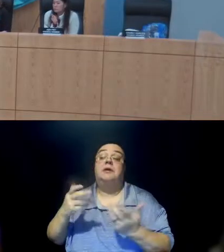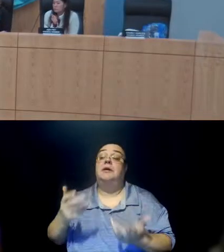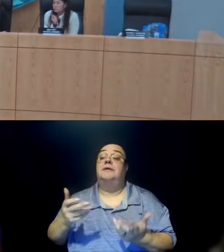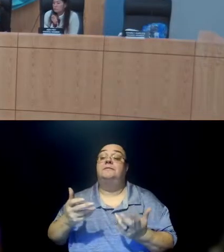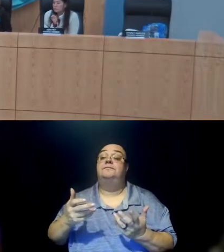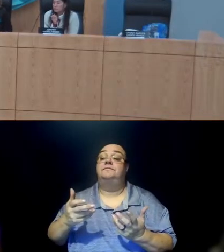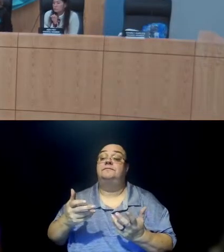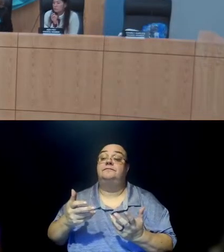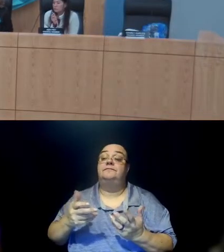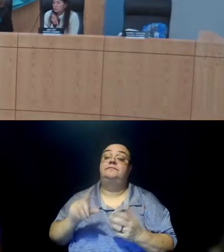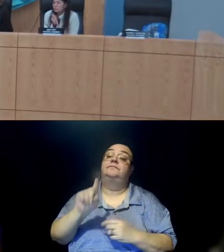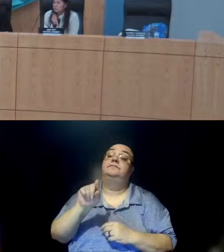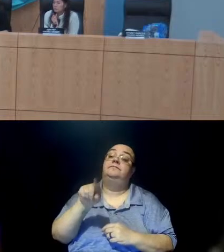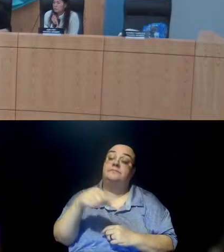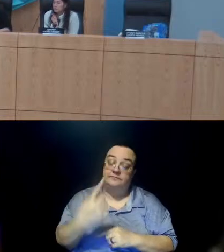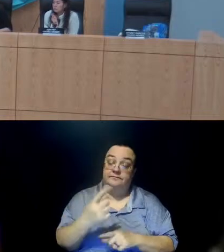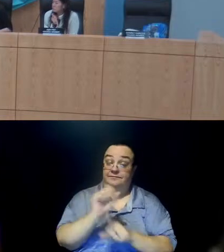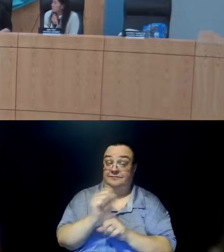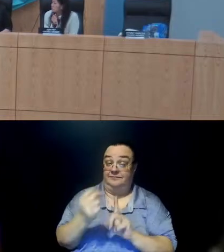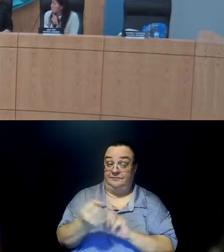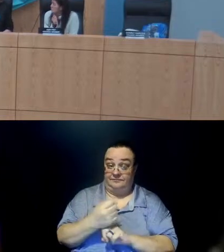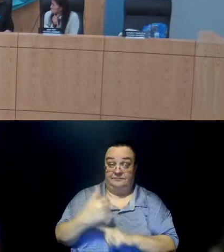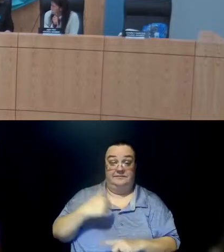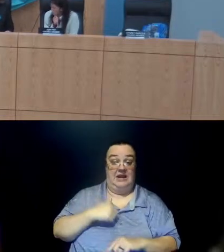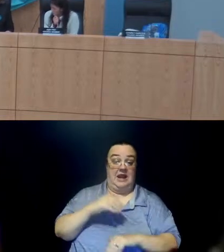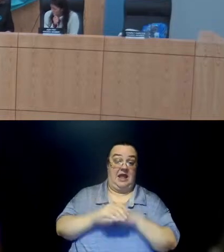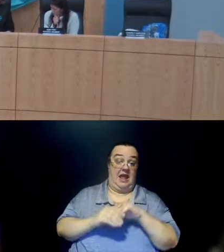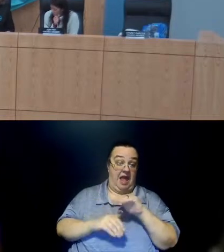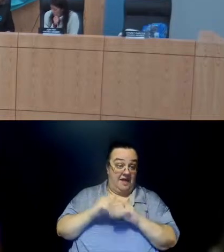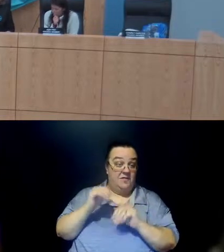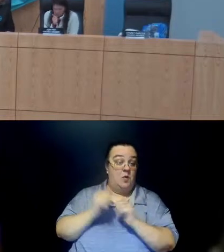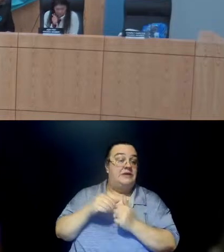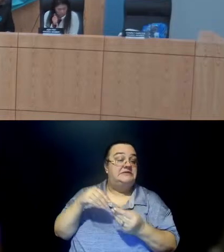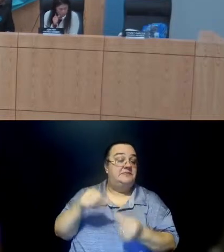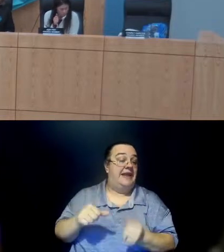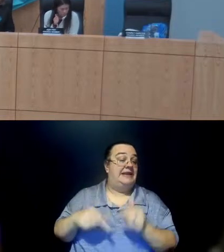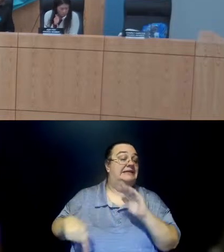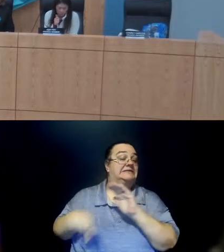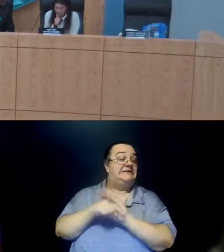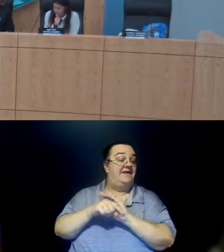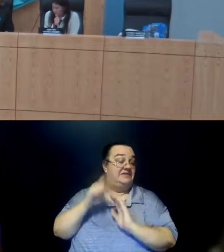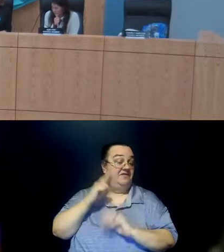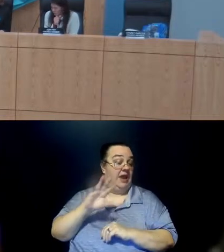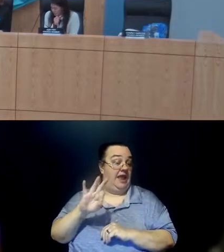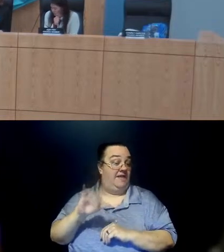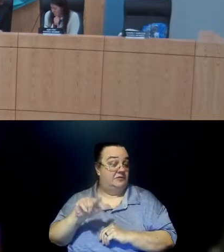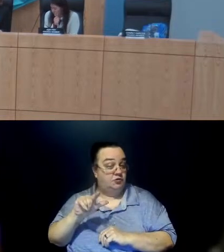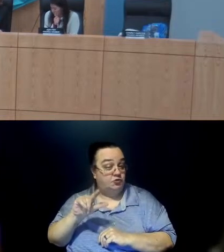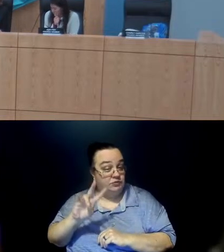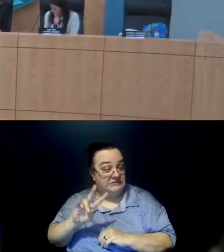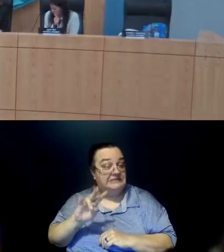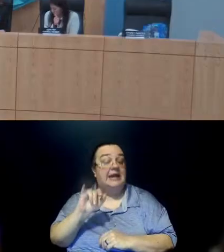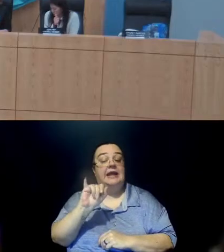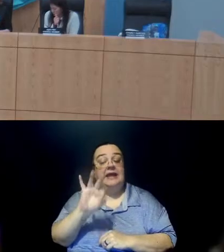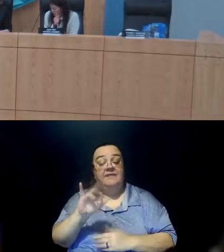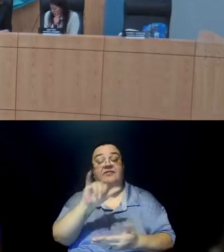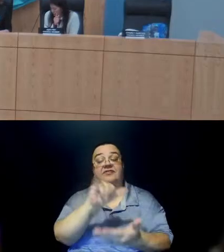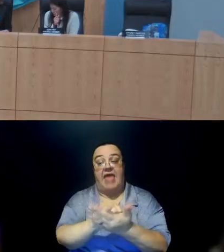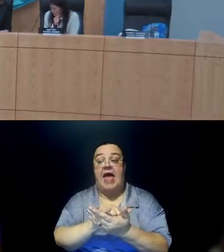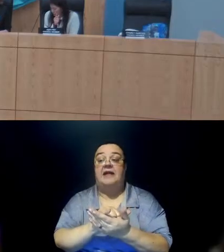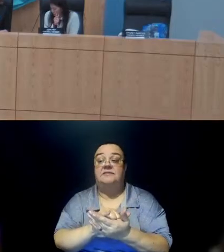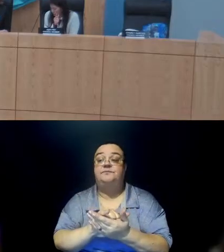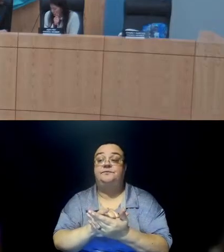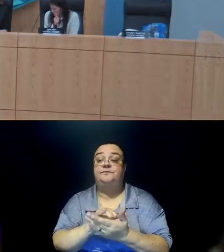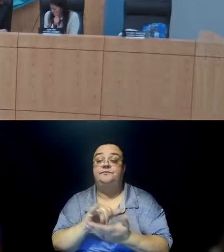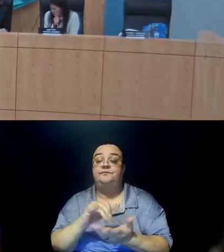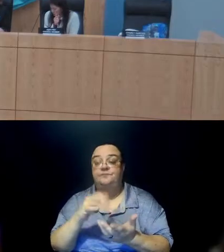The only scenario that I was comfortable deficit spending for FY '27, if it was to,